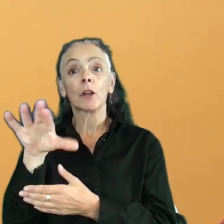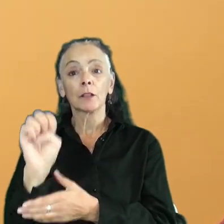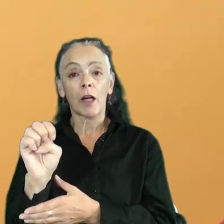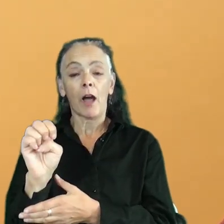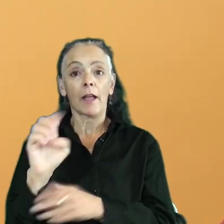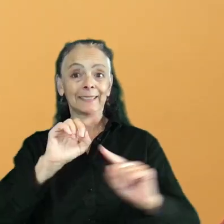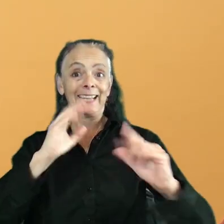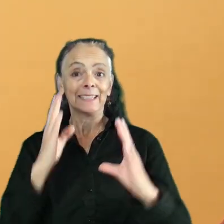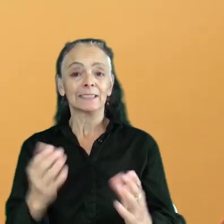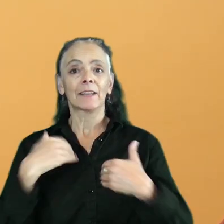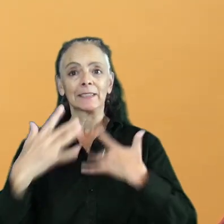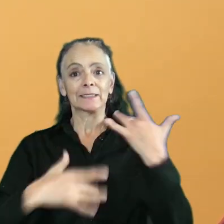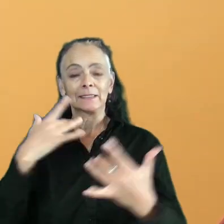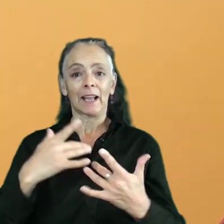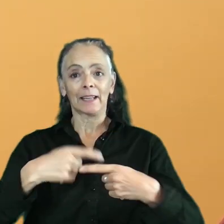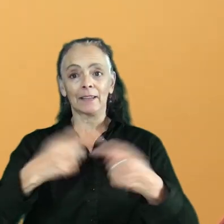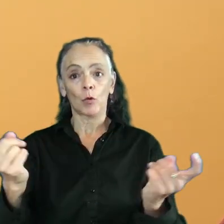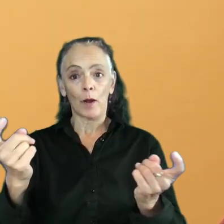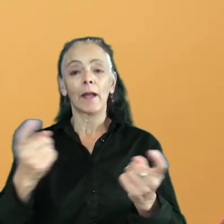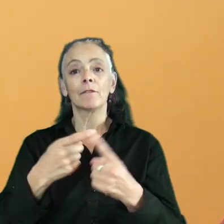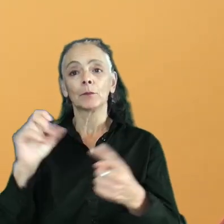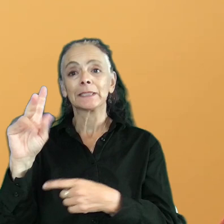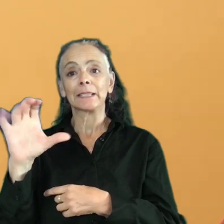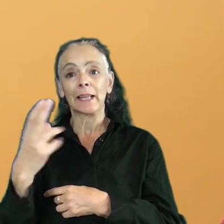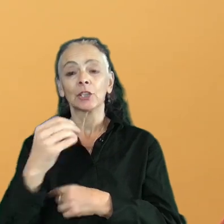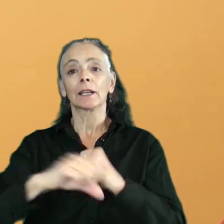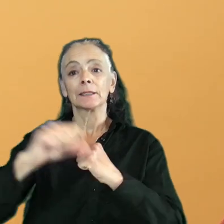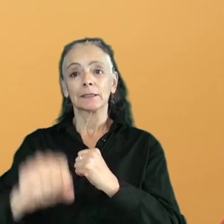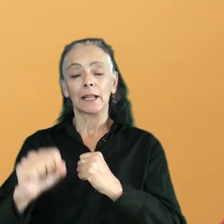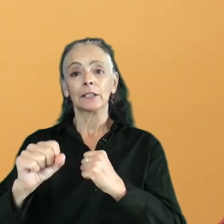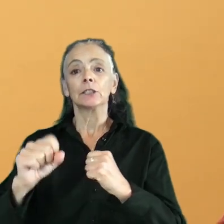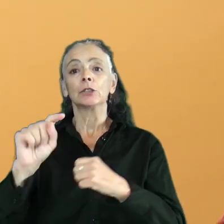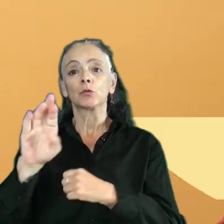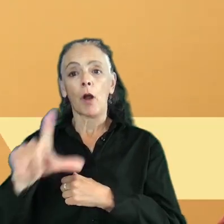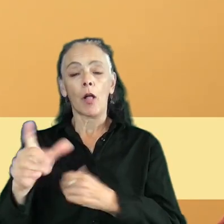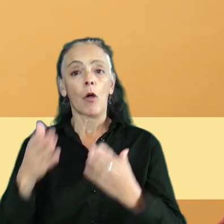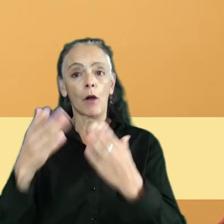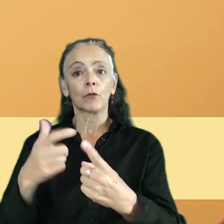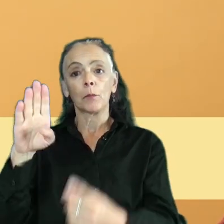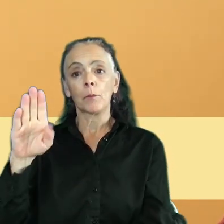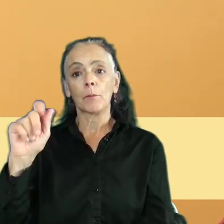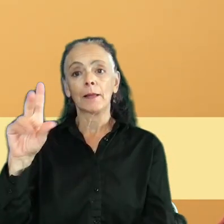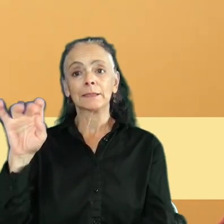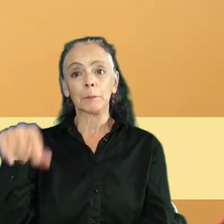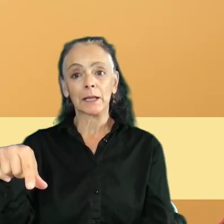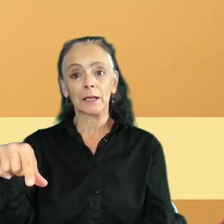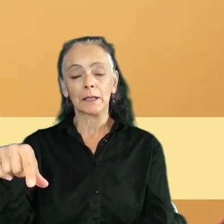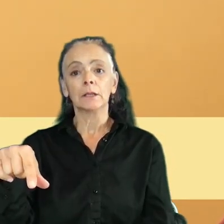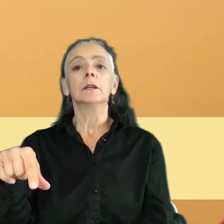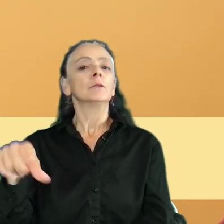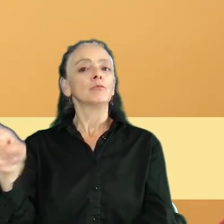exciting giveaway from sketch and an extended trial offer from balsamiq all you have to do is subscribe to our